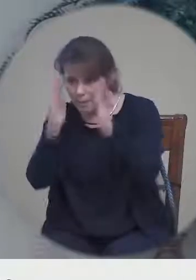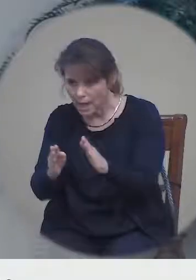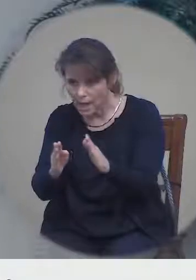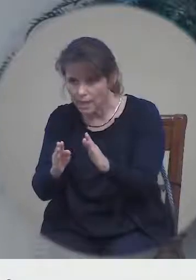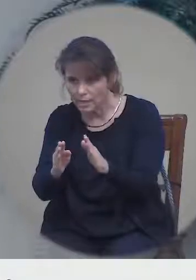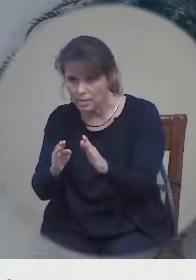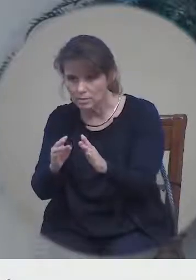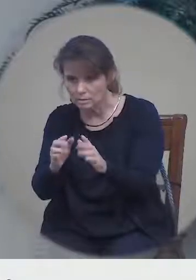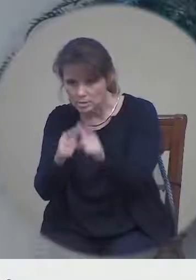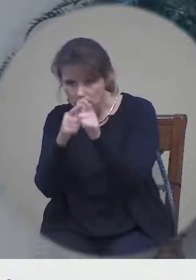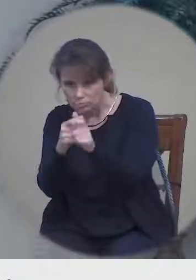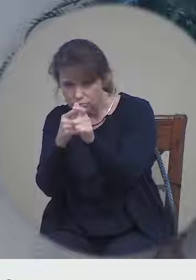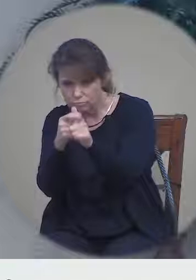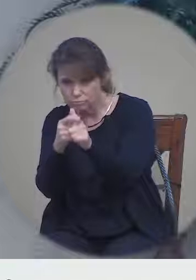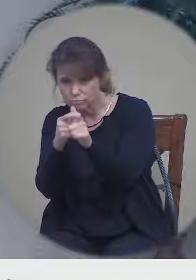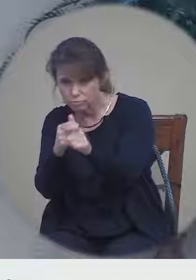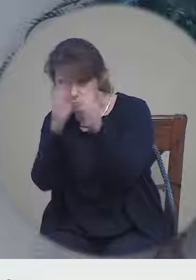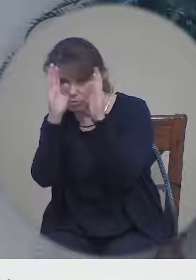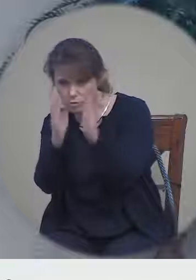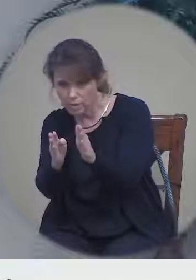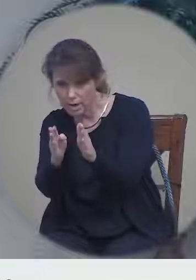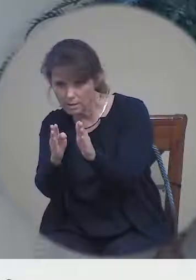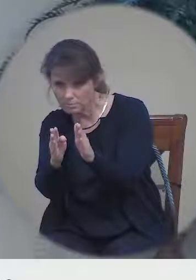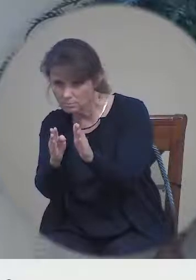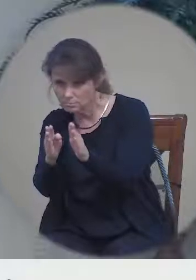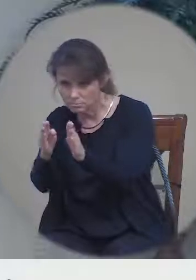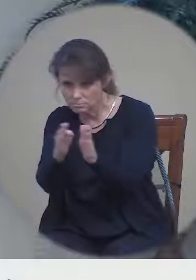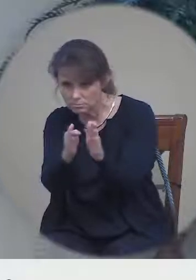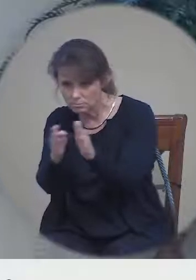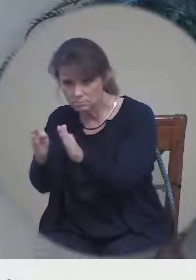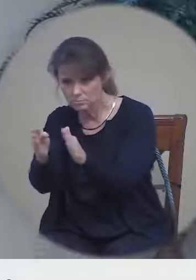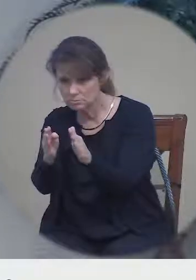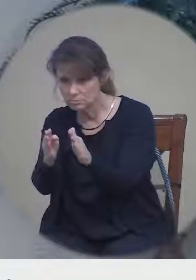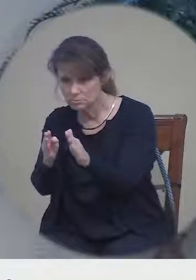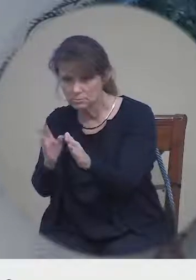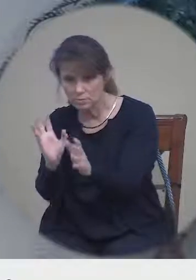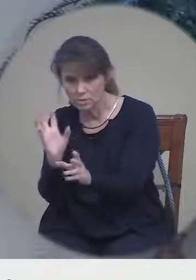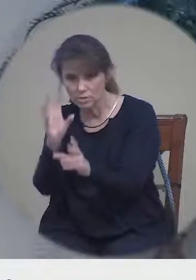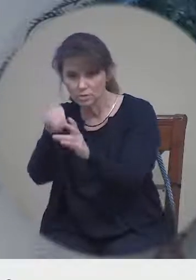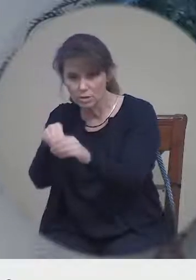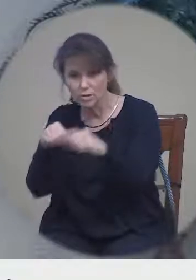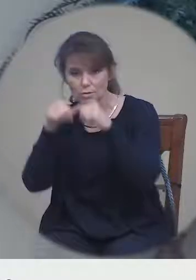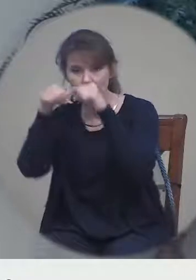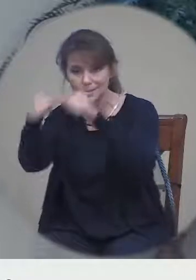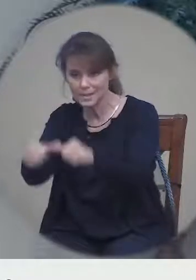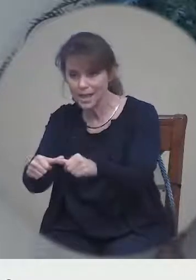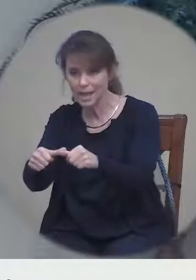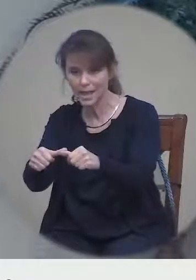circumstances whereby you must forego the race, whereby you must stop.